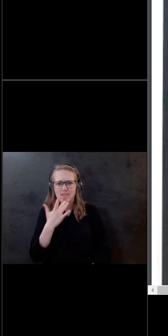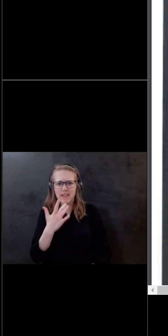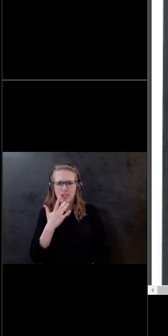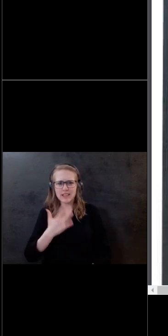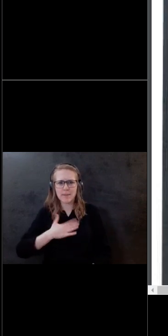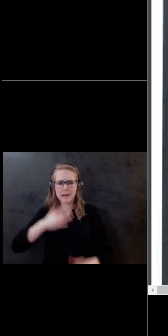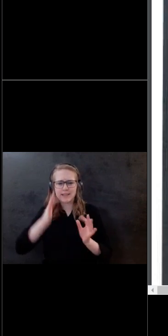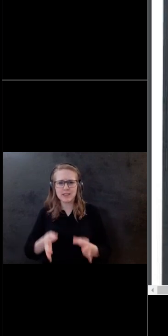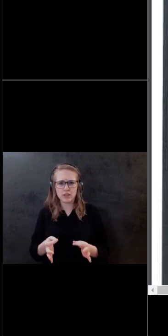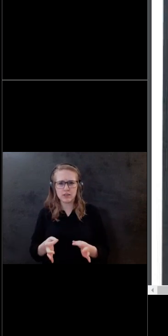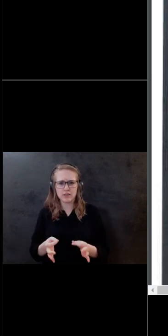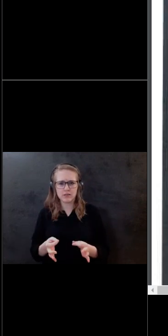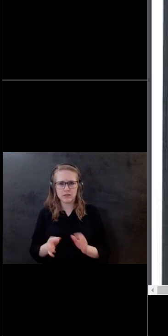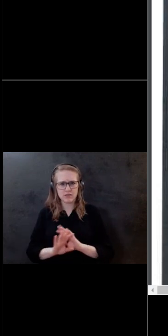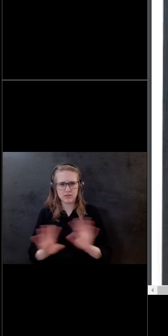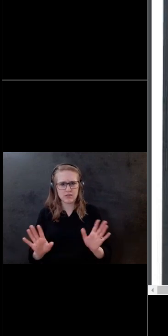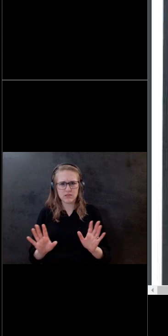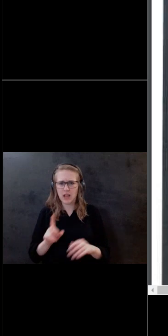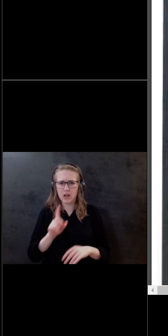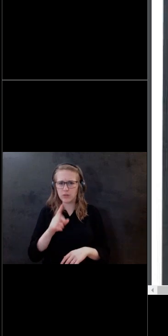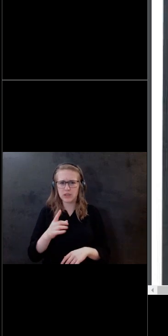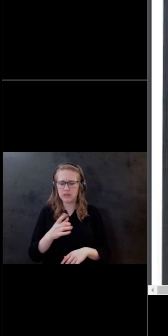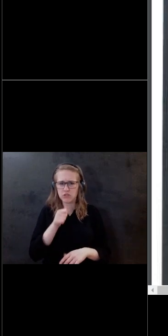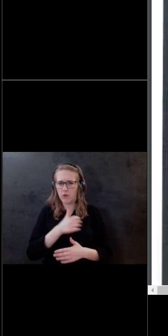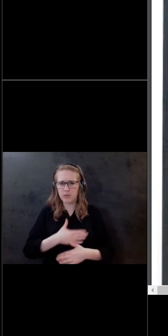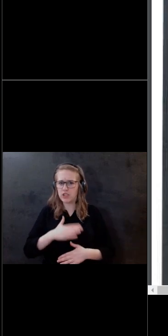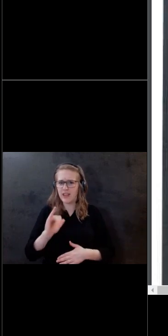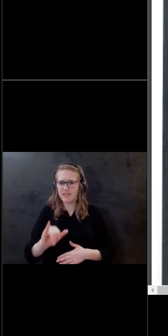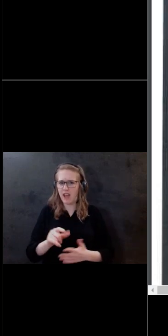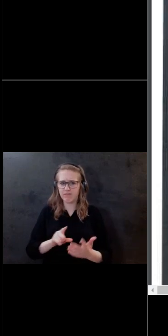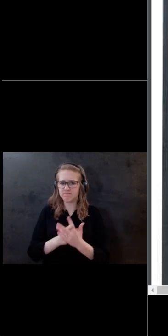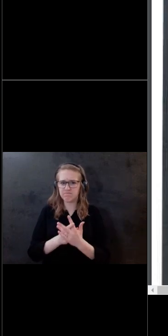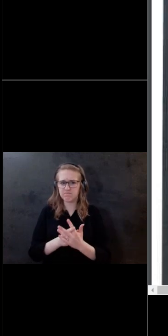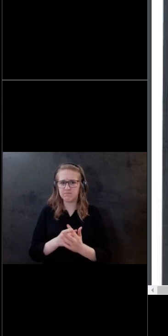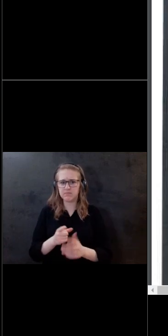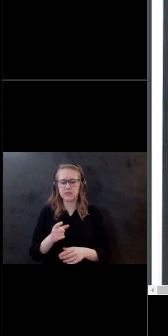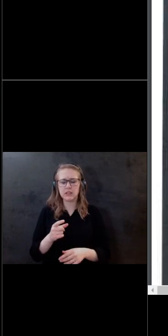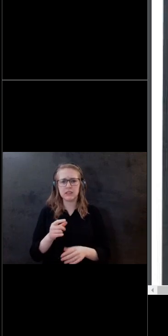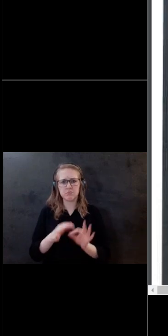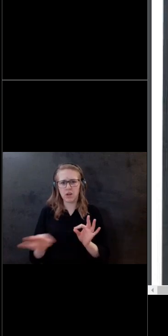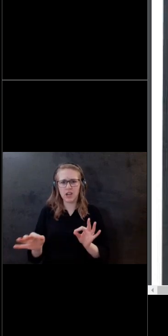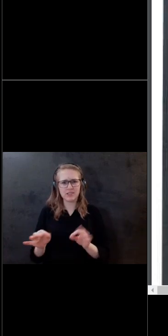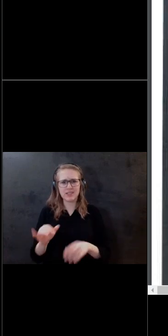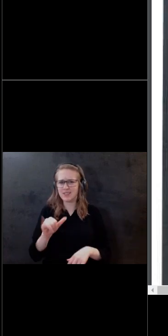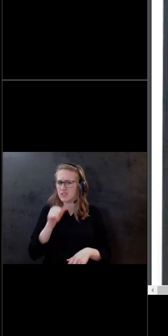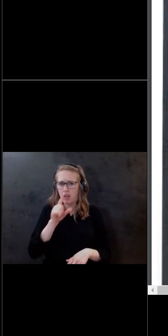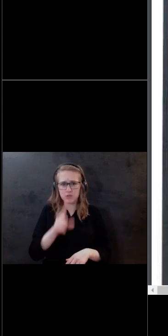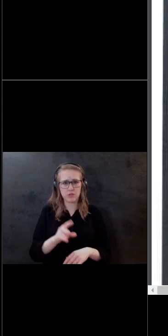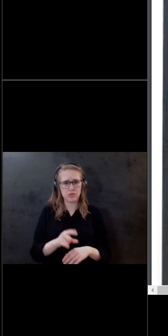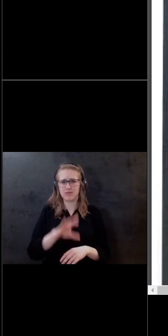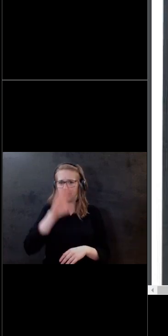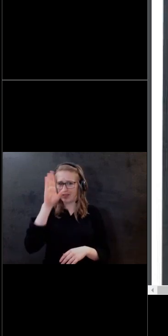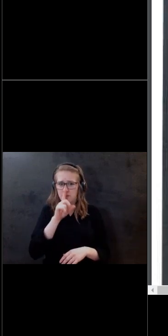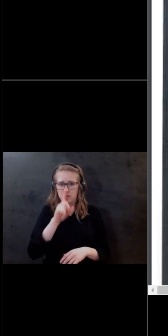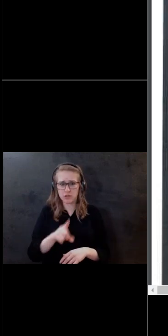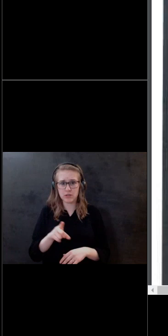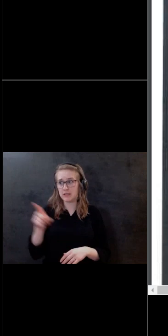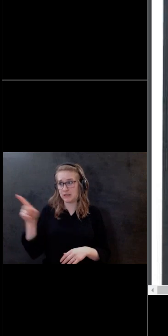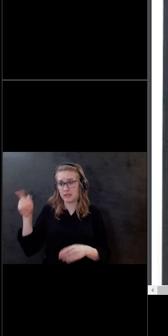decision. I resent that remark because that's not true. It's never been true. If you talk to them, they'll tell you what I